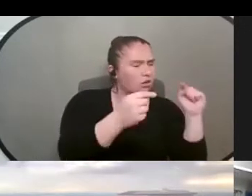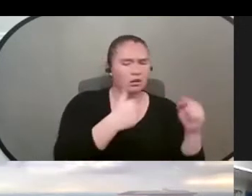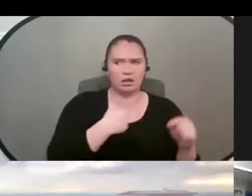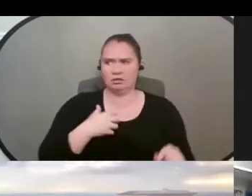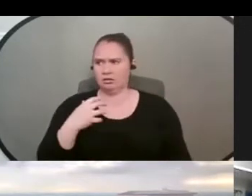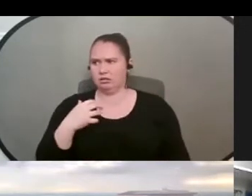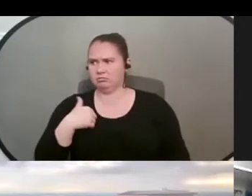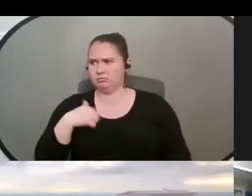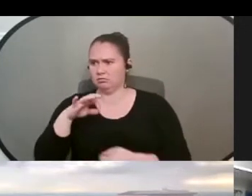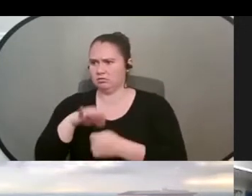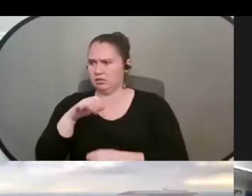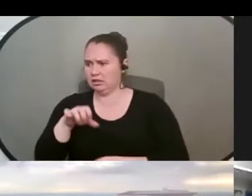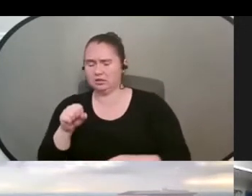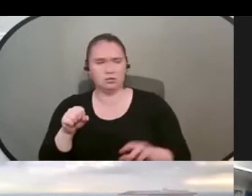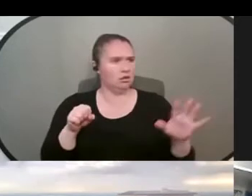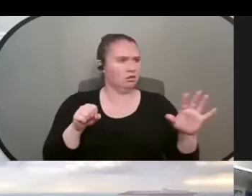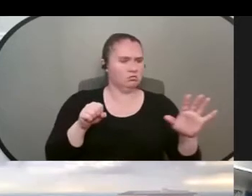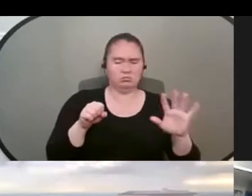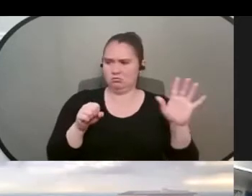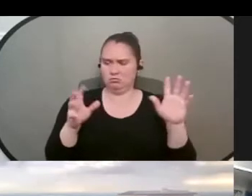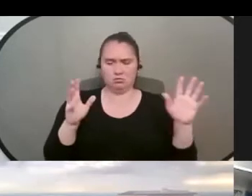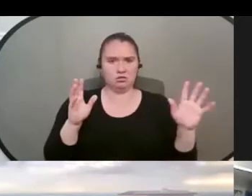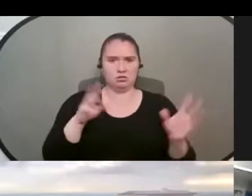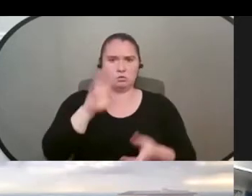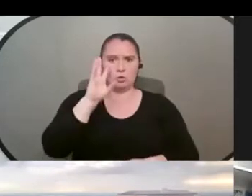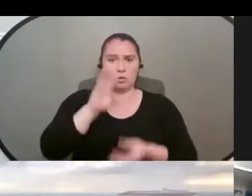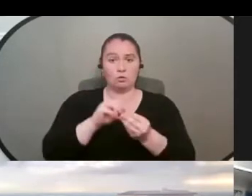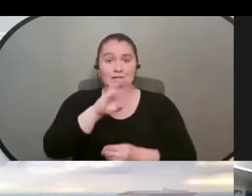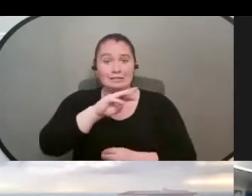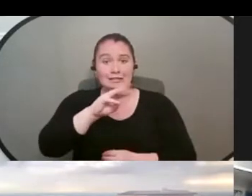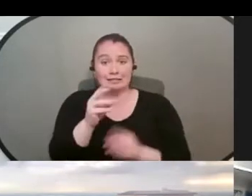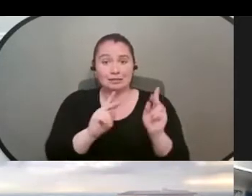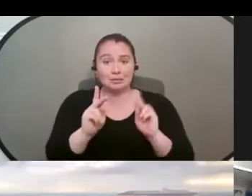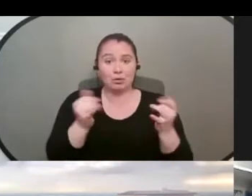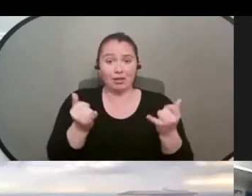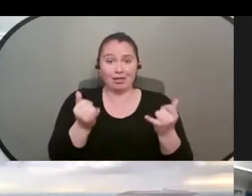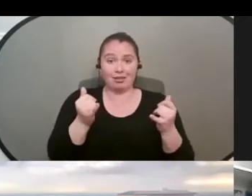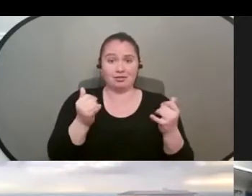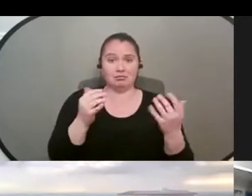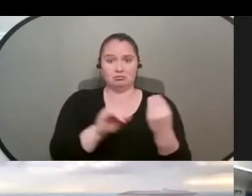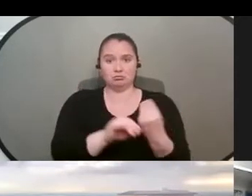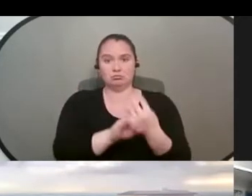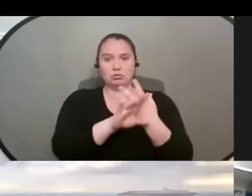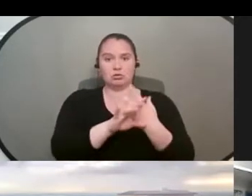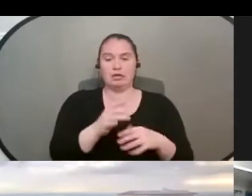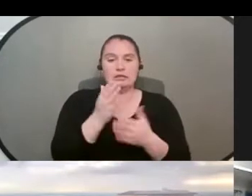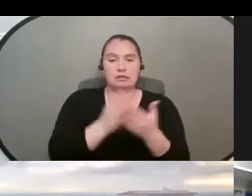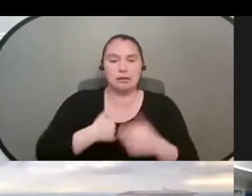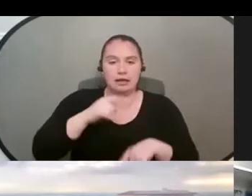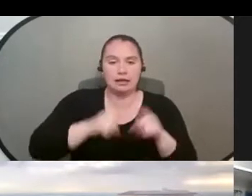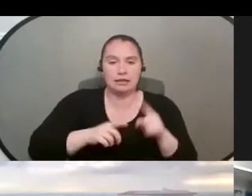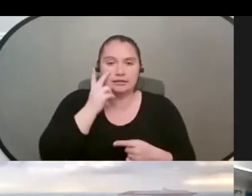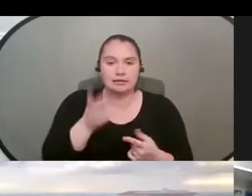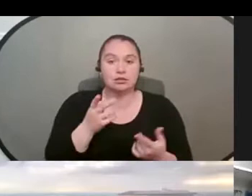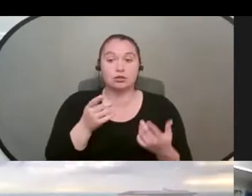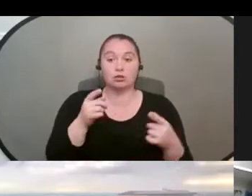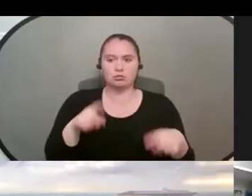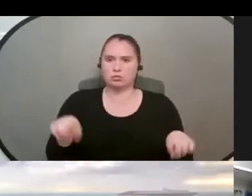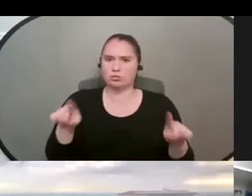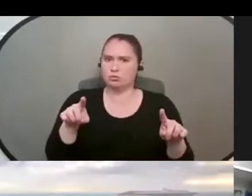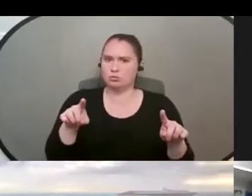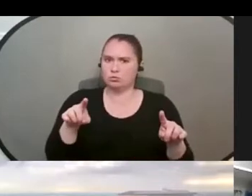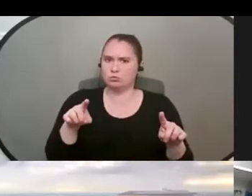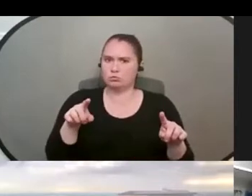the 66 people on this call, some of whom I can't see? But what are you opposed to or questioning